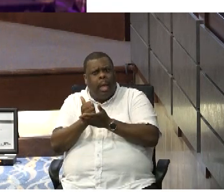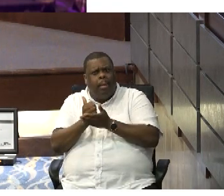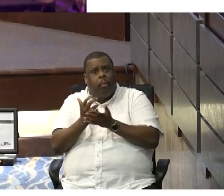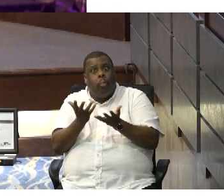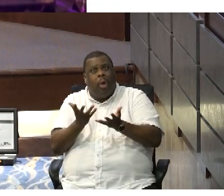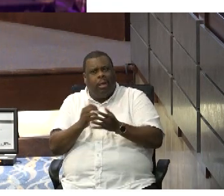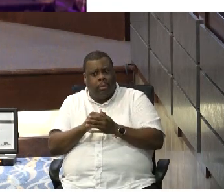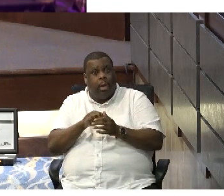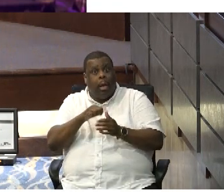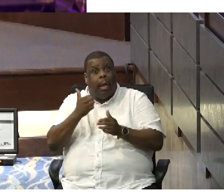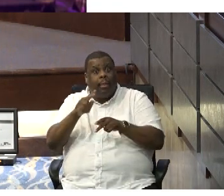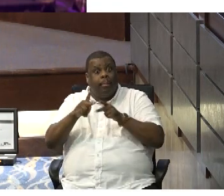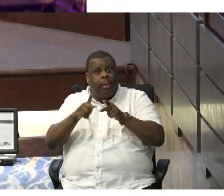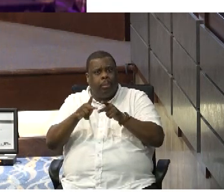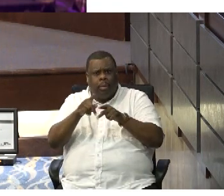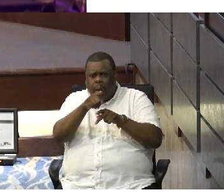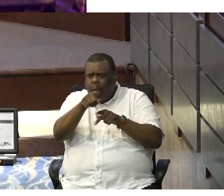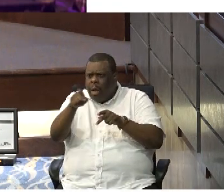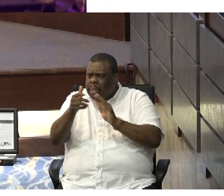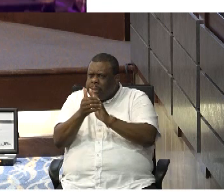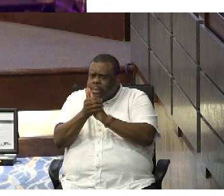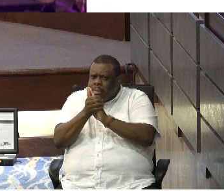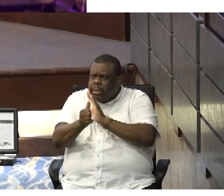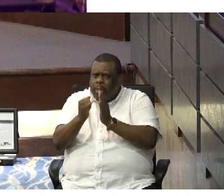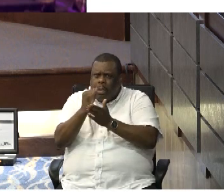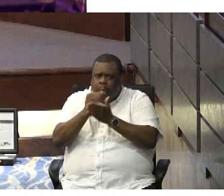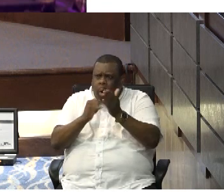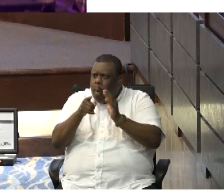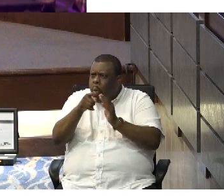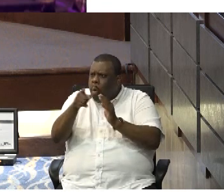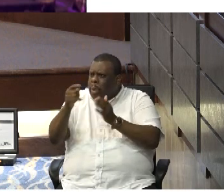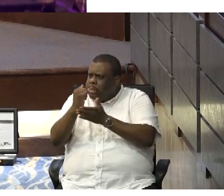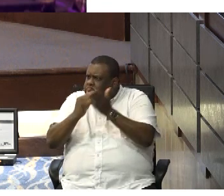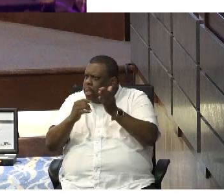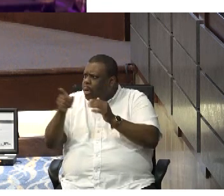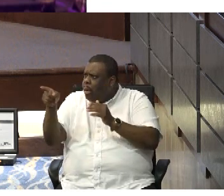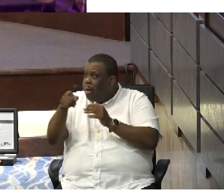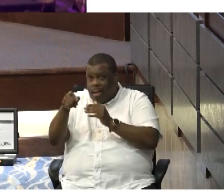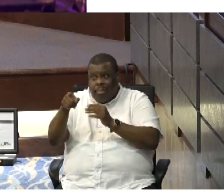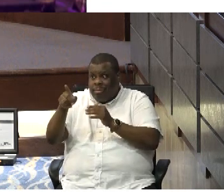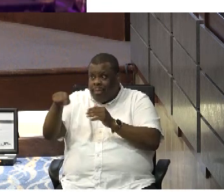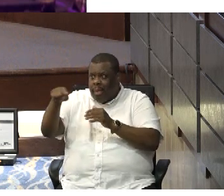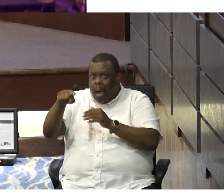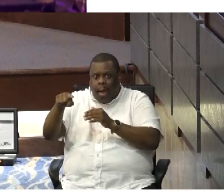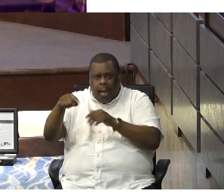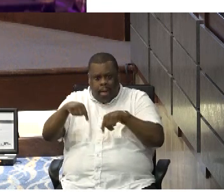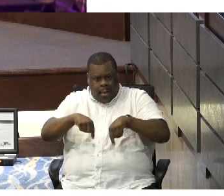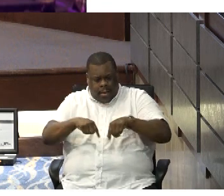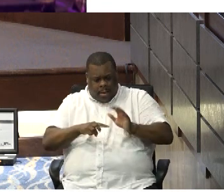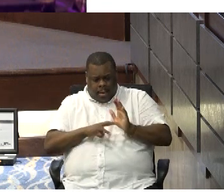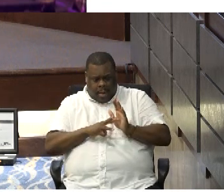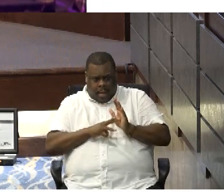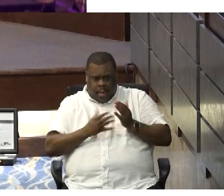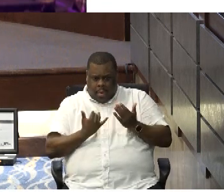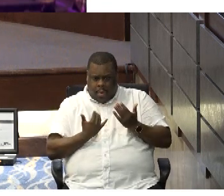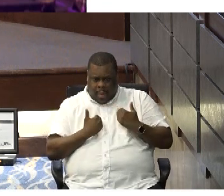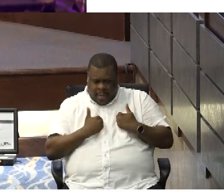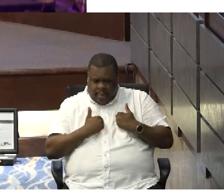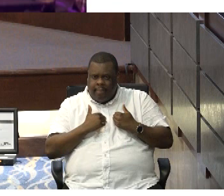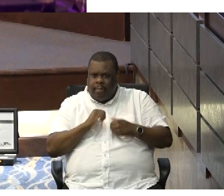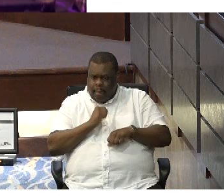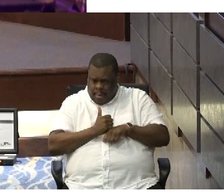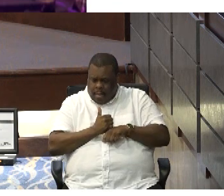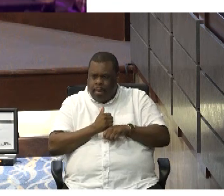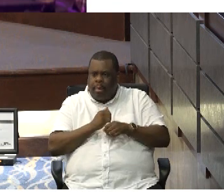performing arts sector. And one of the things that we discovered in the studies that formed the precursor